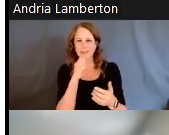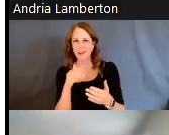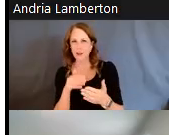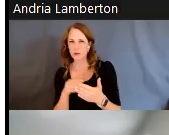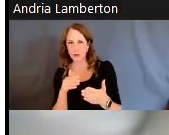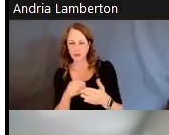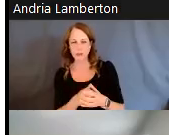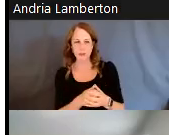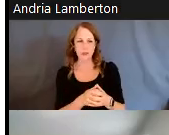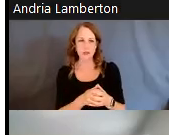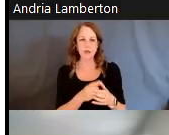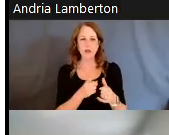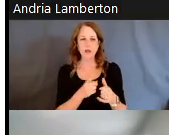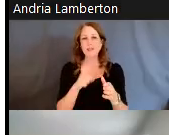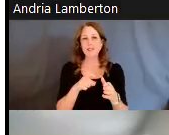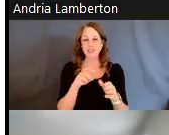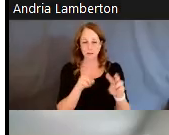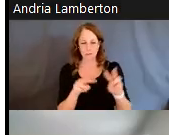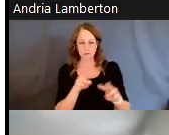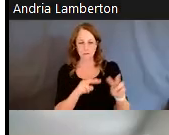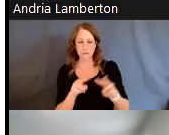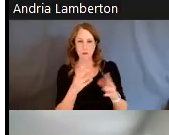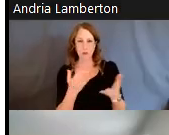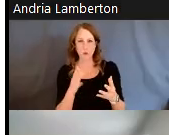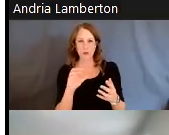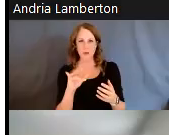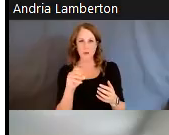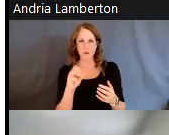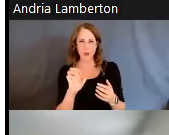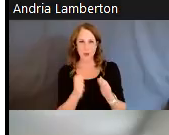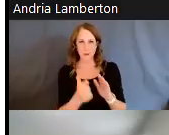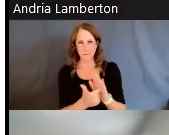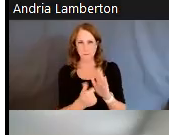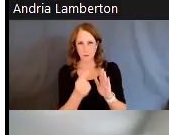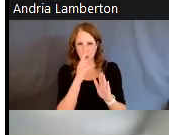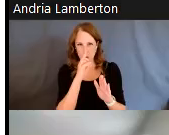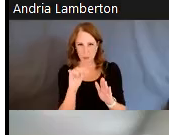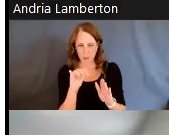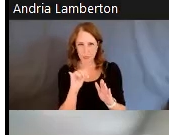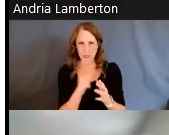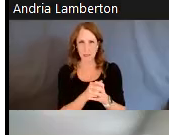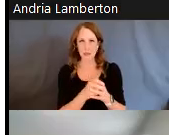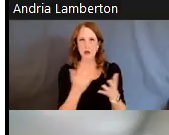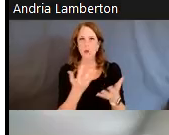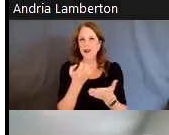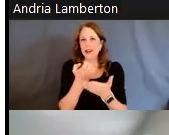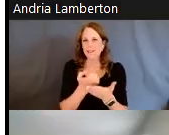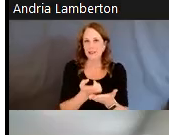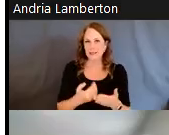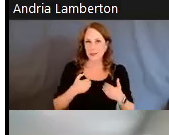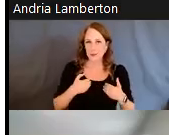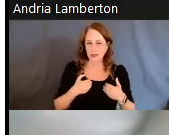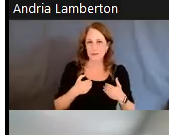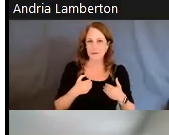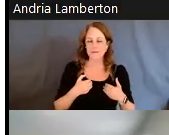is they have to assess what the crime is, and what the evidence is. As